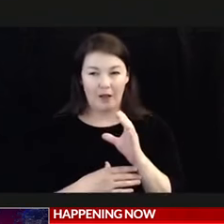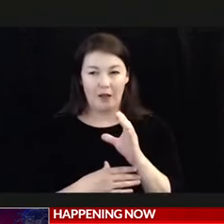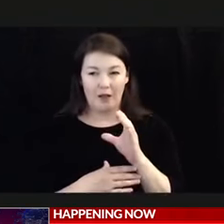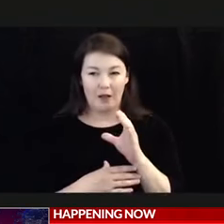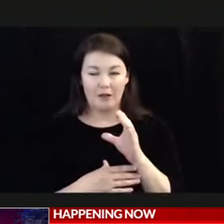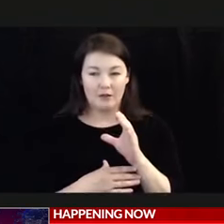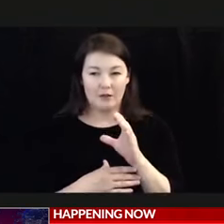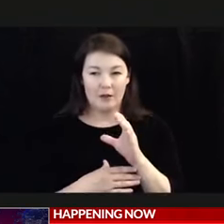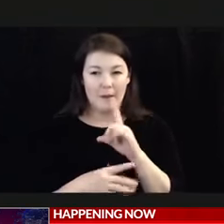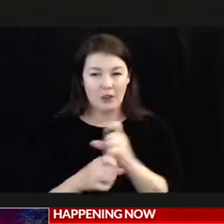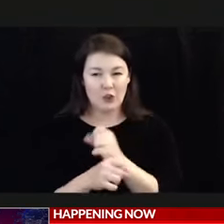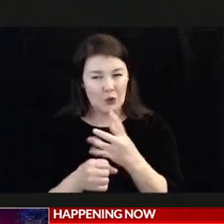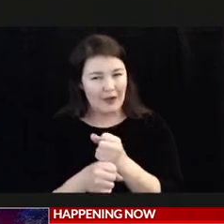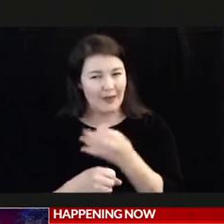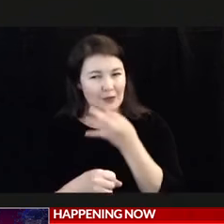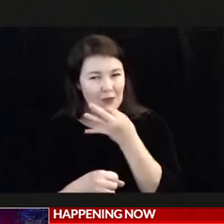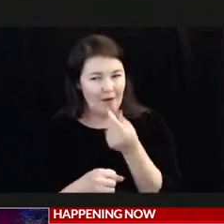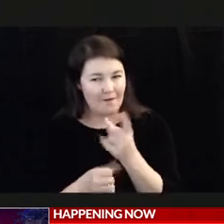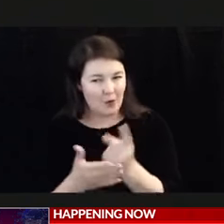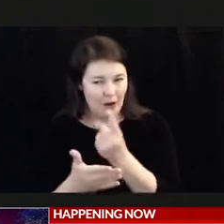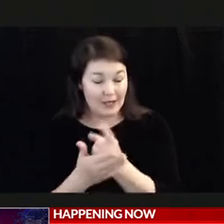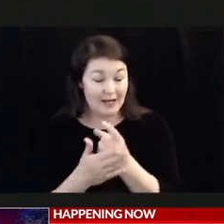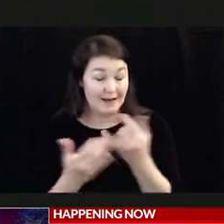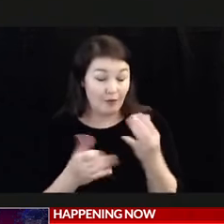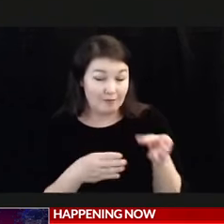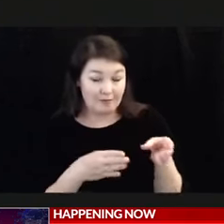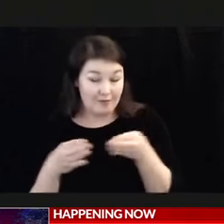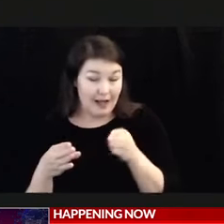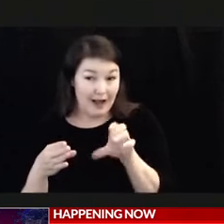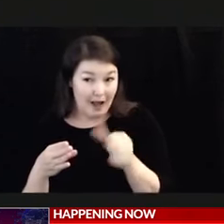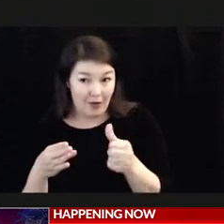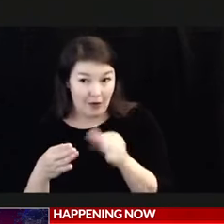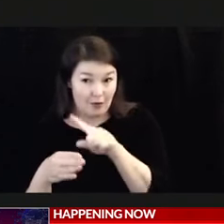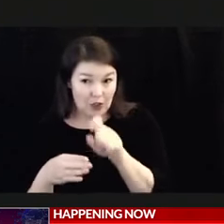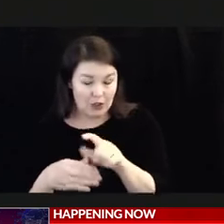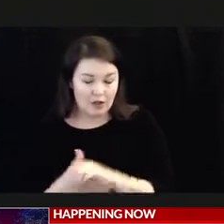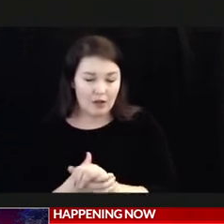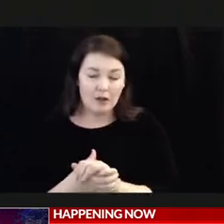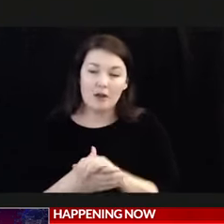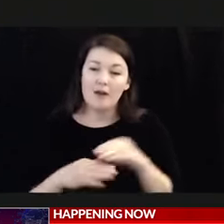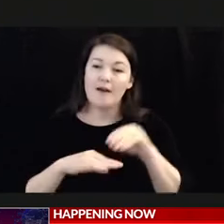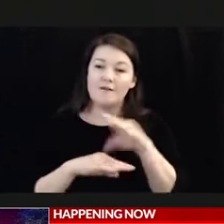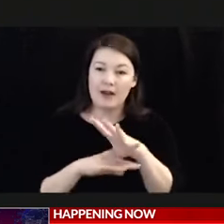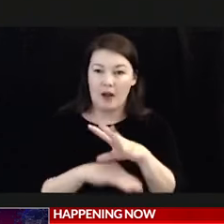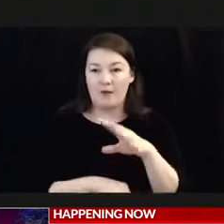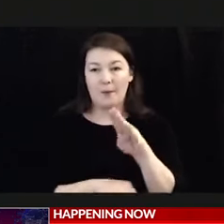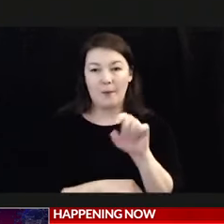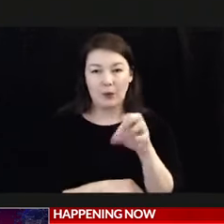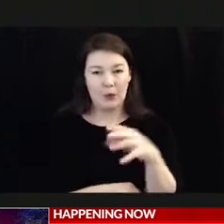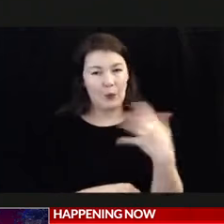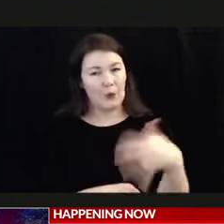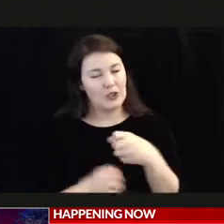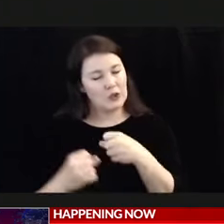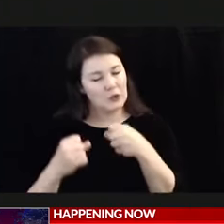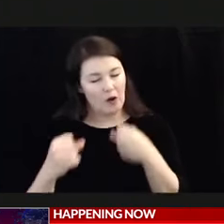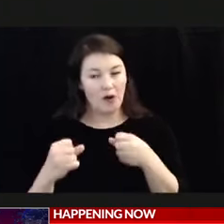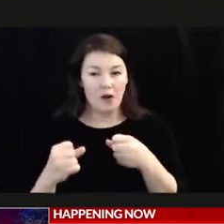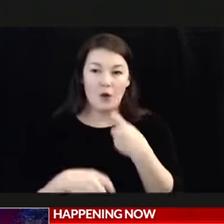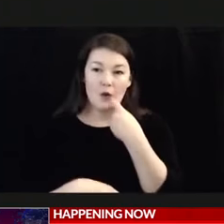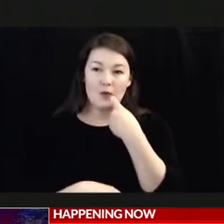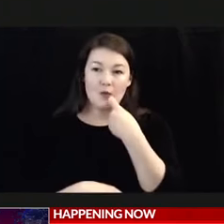hours. Getting back to your other question, the effects of the booster are incredibly strong. There was a recent meta